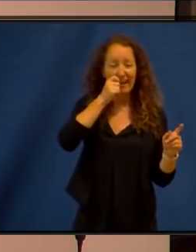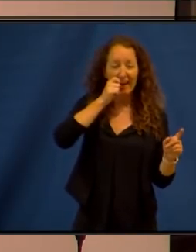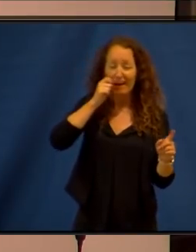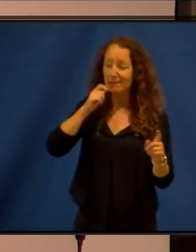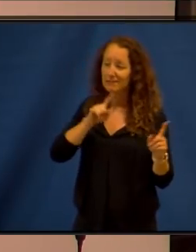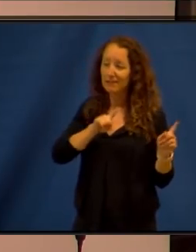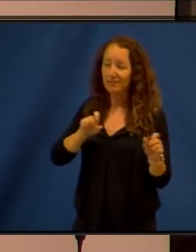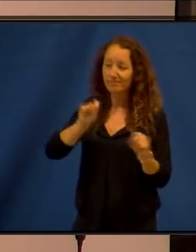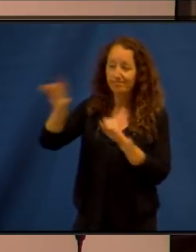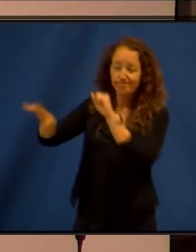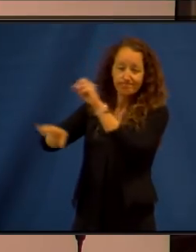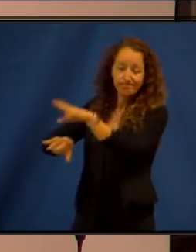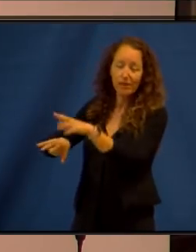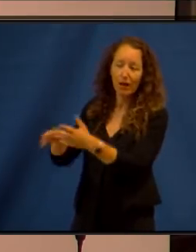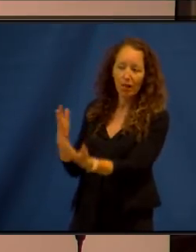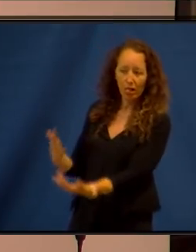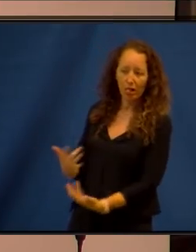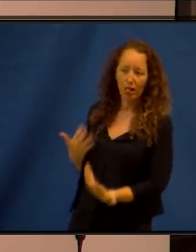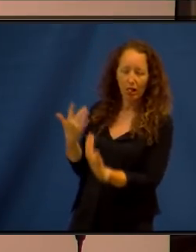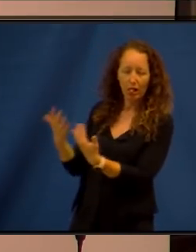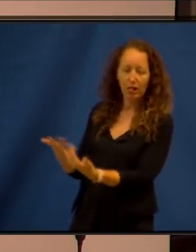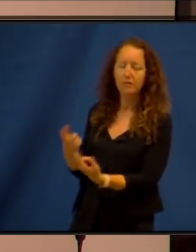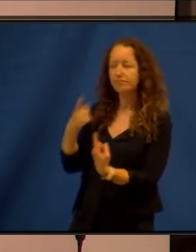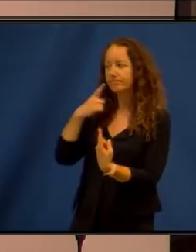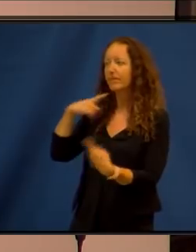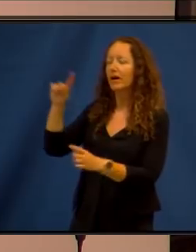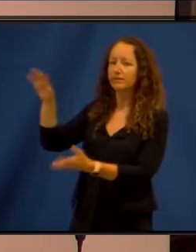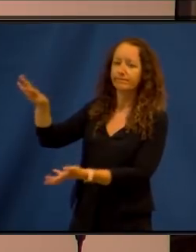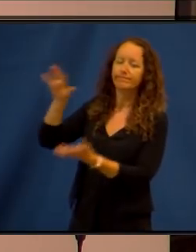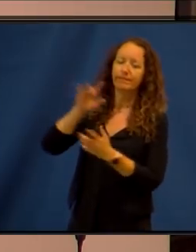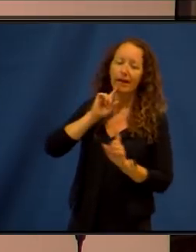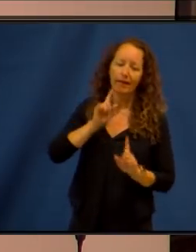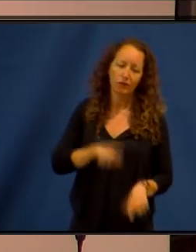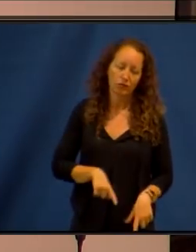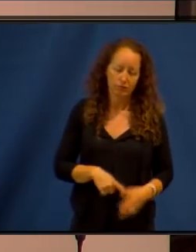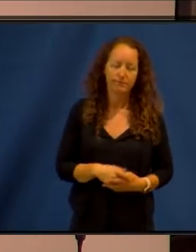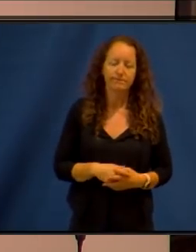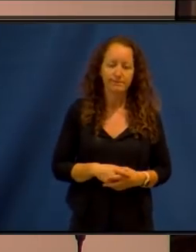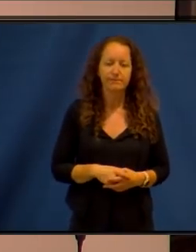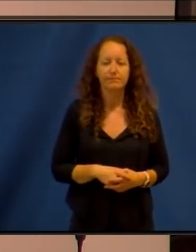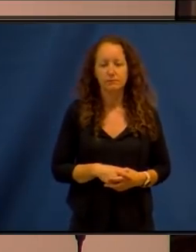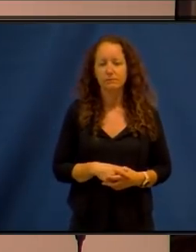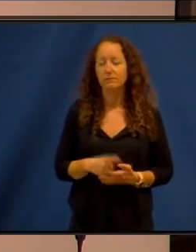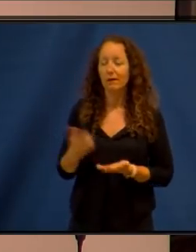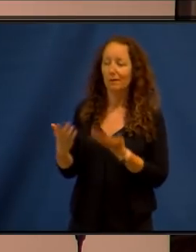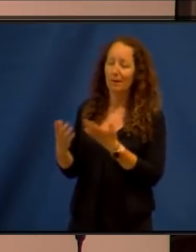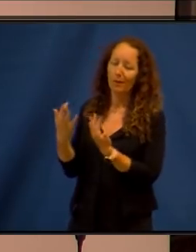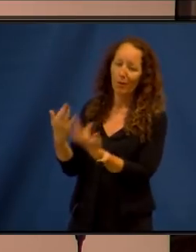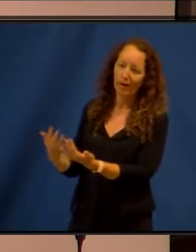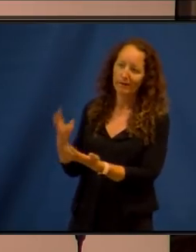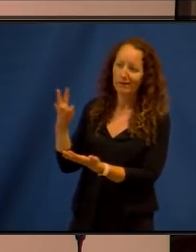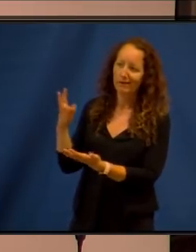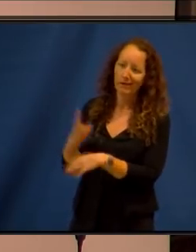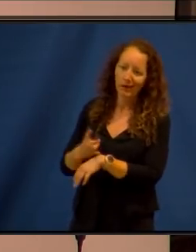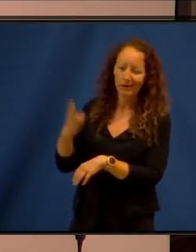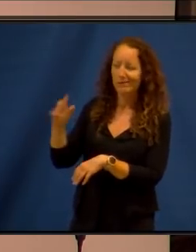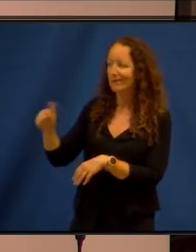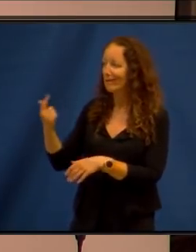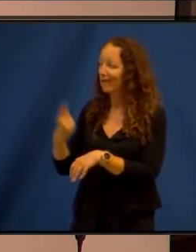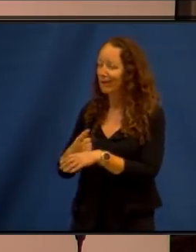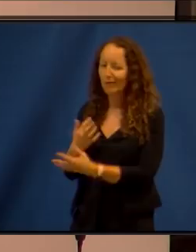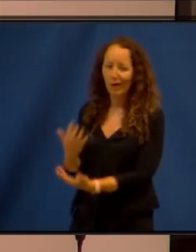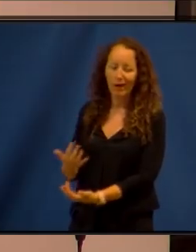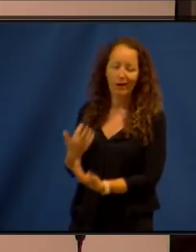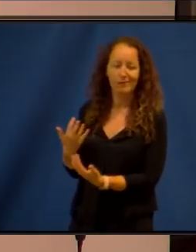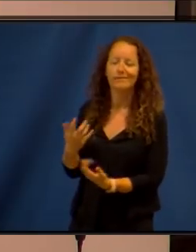been waiting for some time. Some of those have been, you know, 7 to 10 days out before we got results